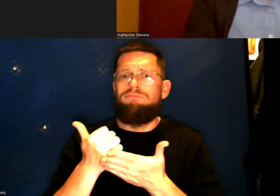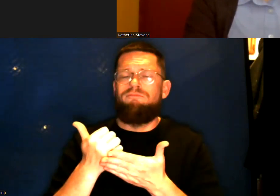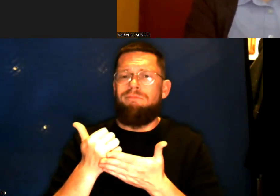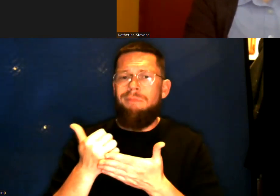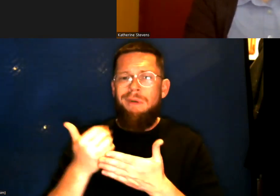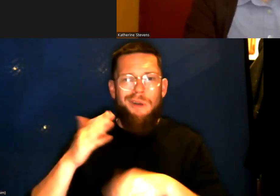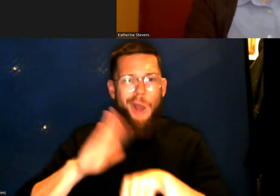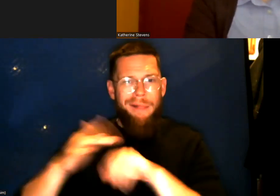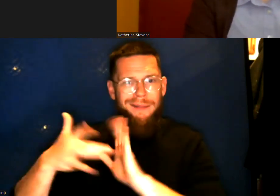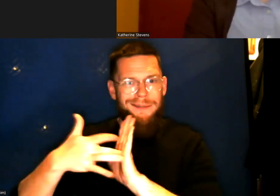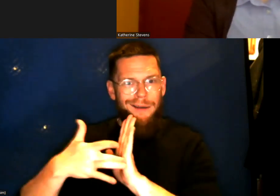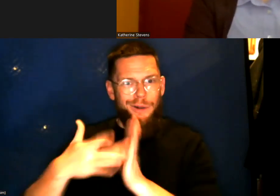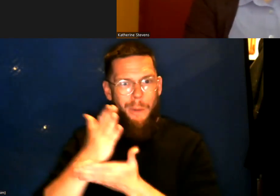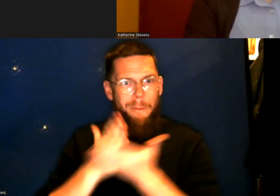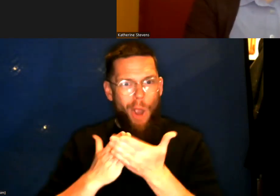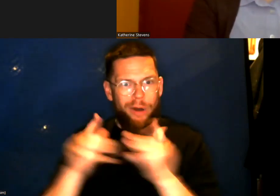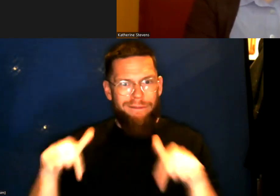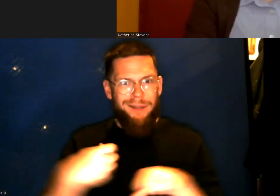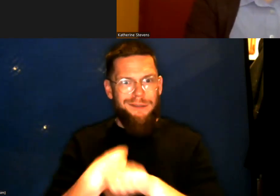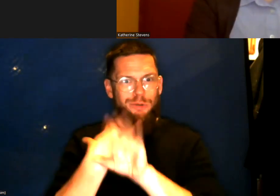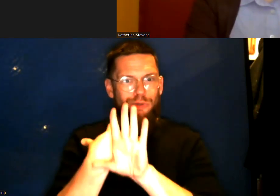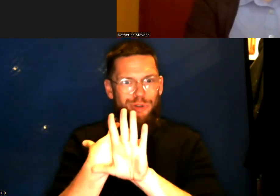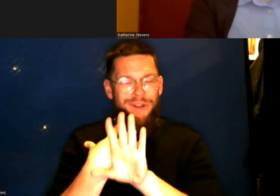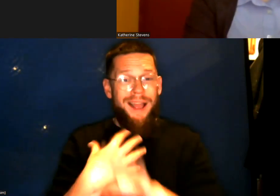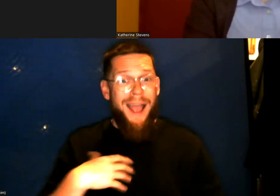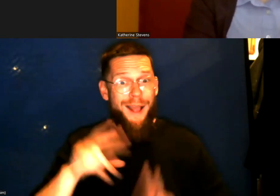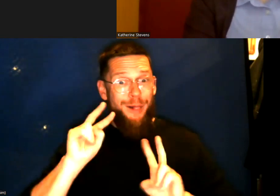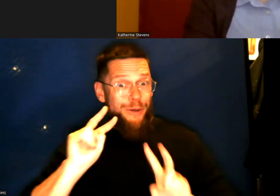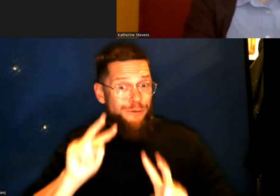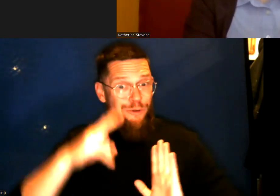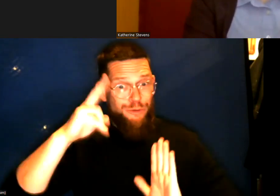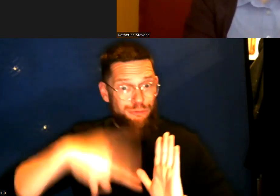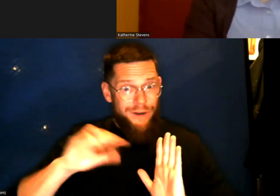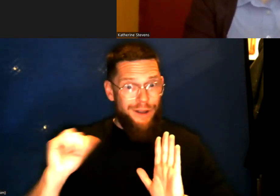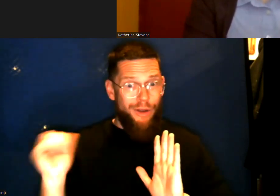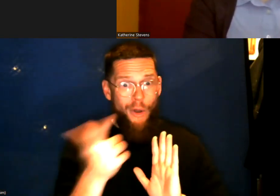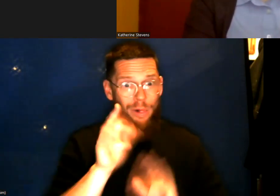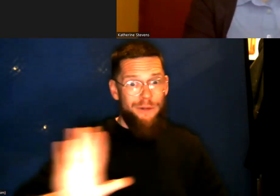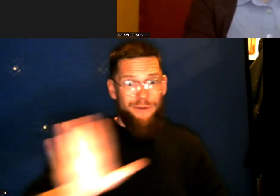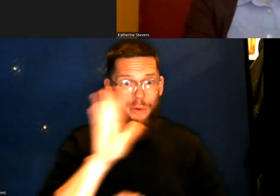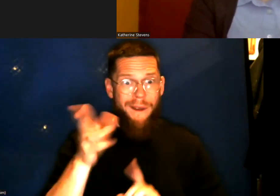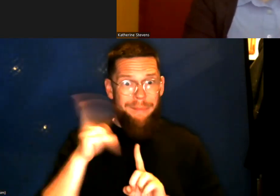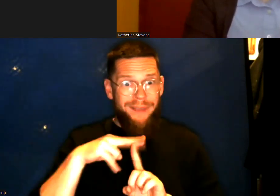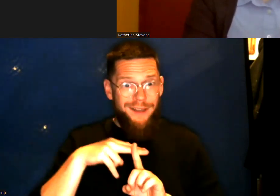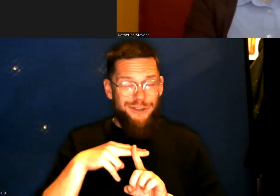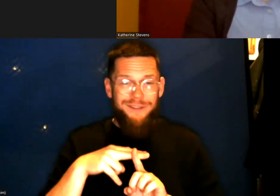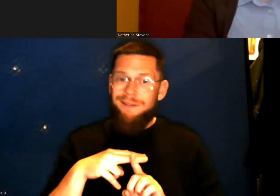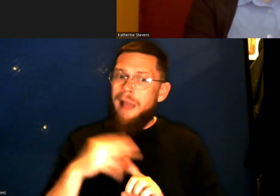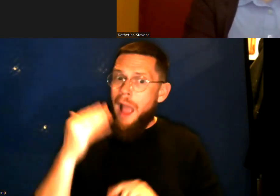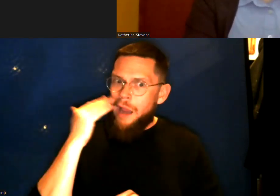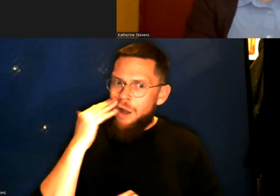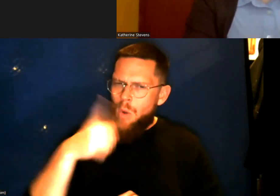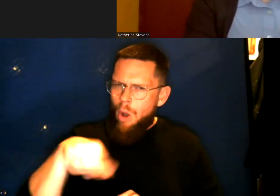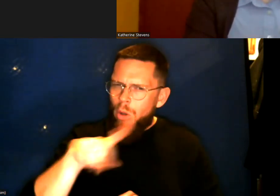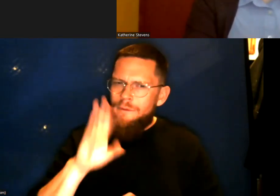on the technical side of the webinar. I look forward to reading all of your applications. I'm sure you will all have really thoughtful